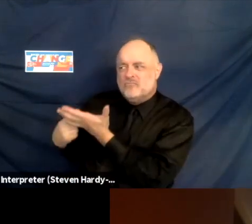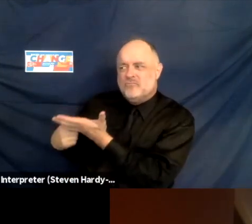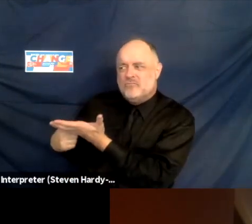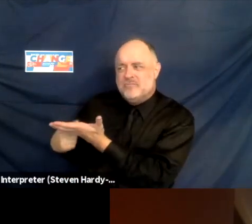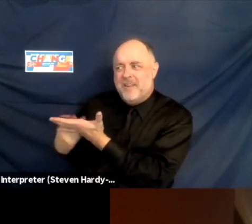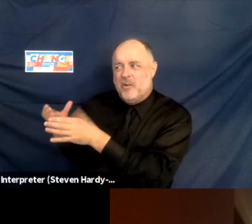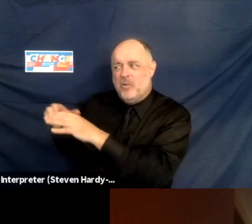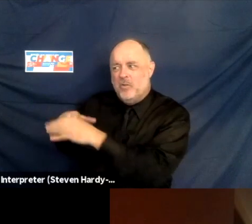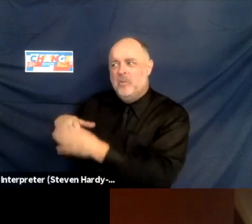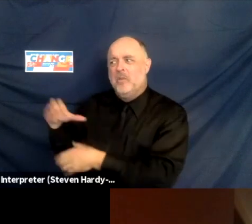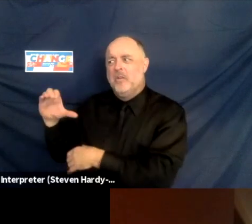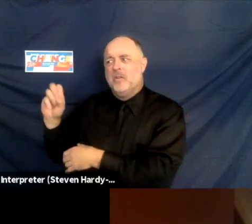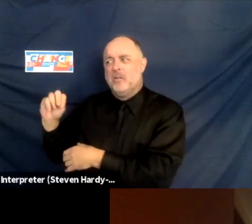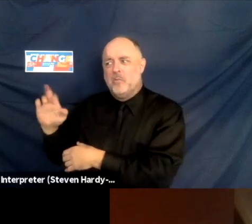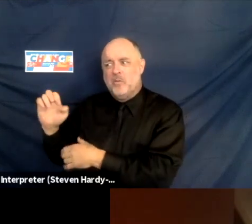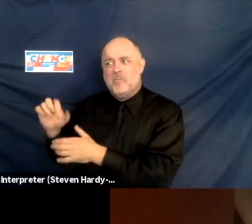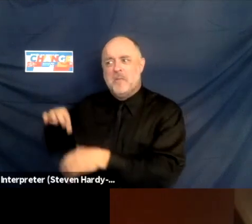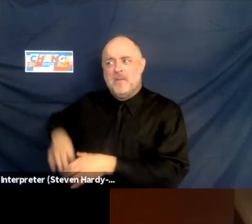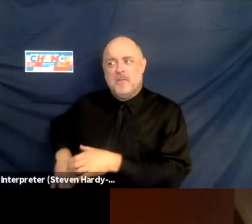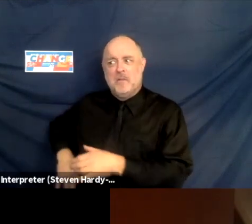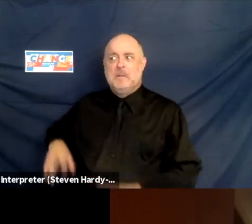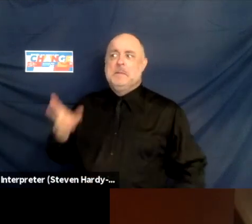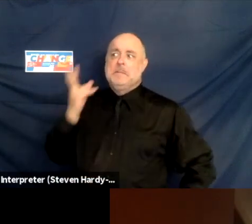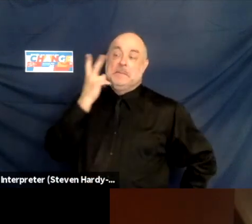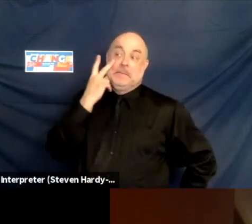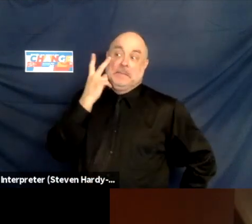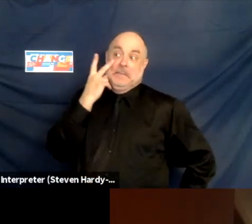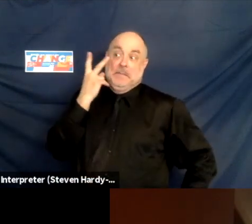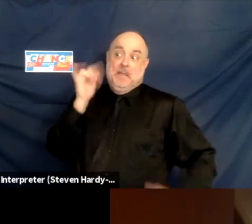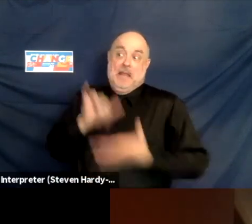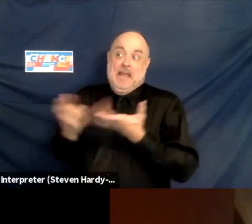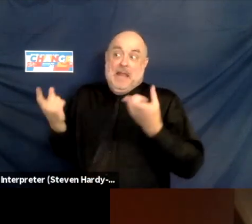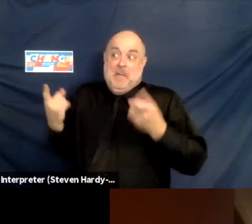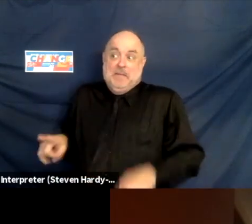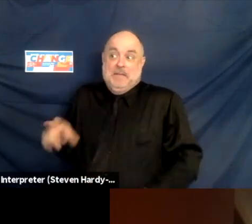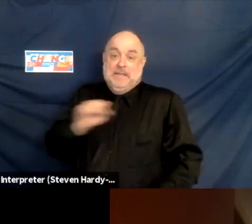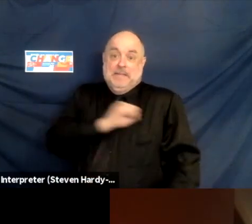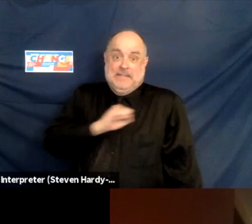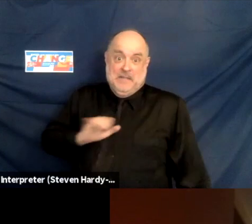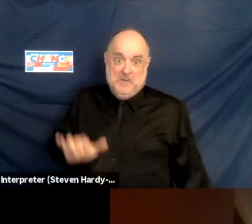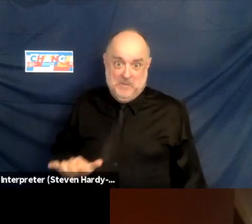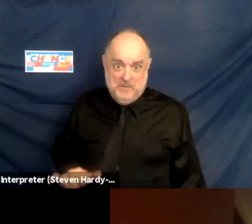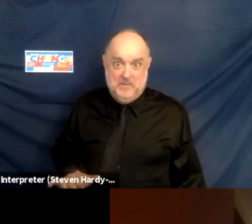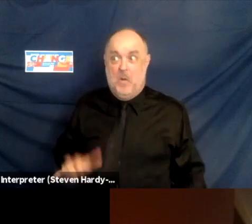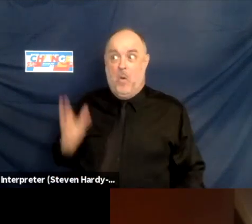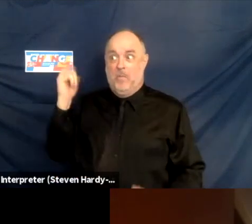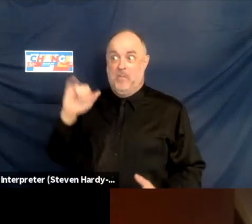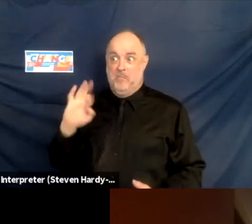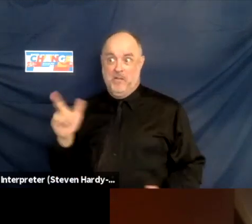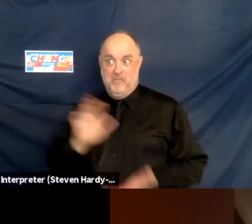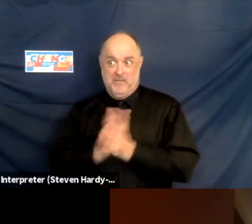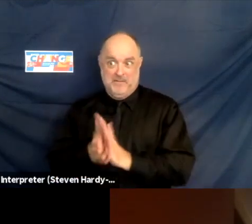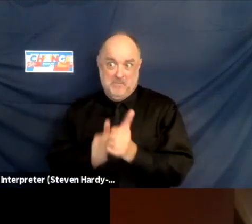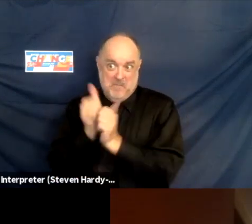year's bill. Now we just need to get that into the Senate bill and get that bill to pass. But he's also on